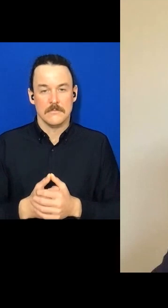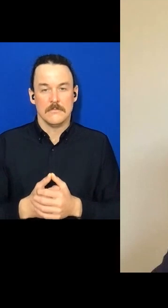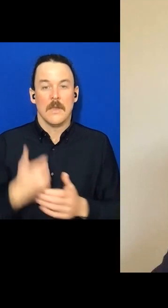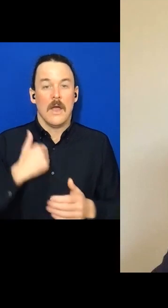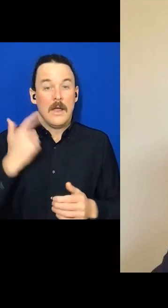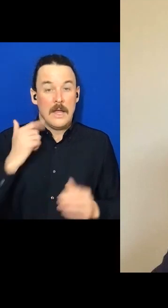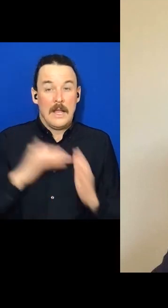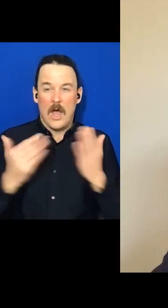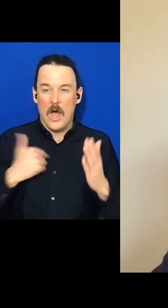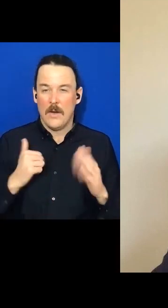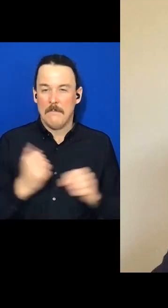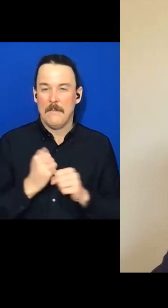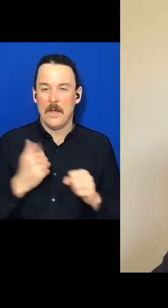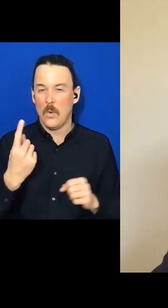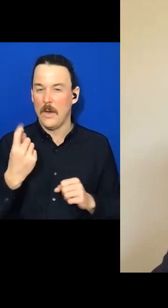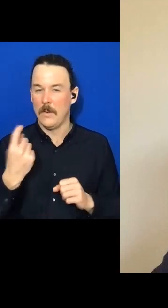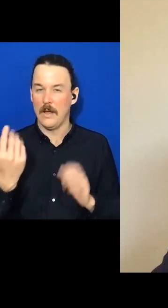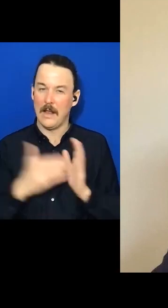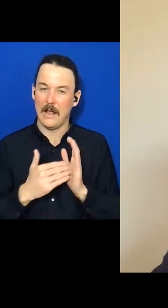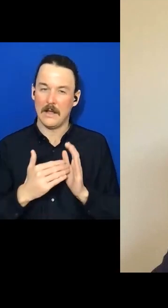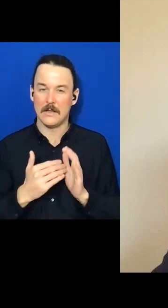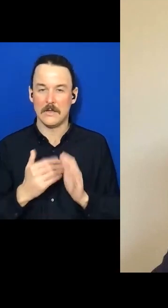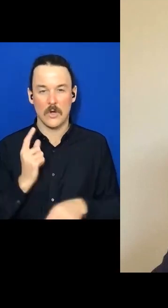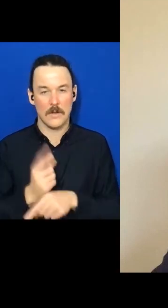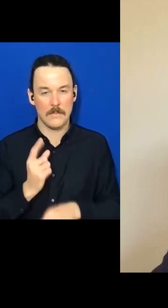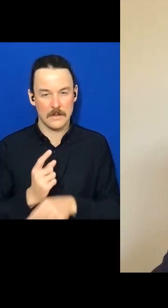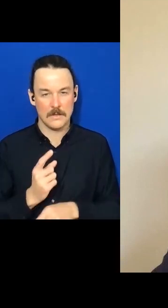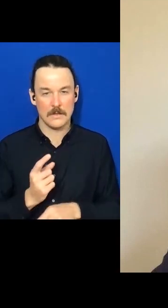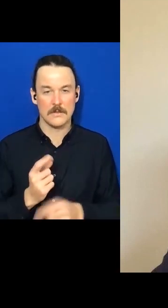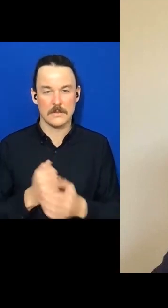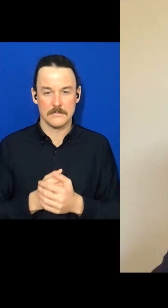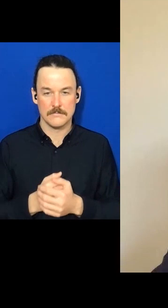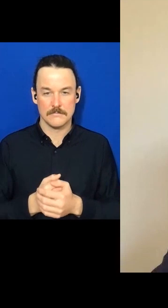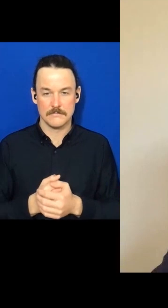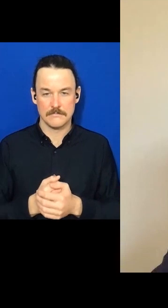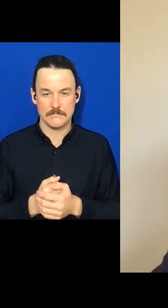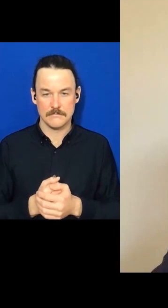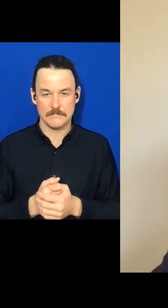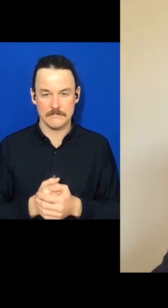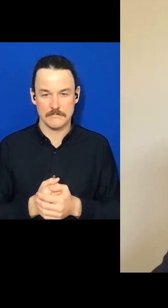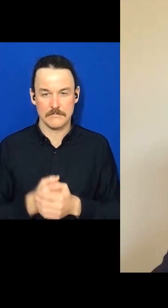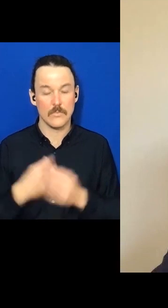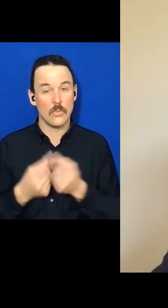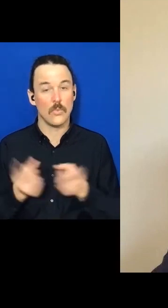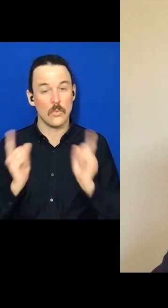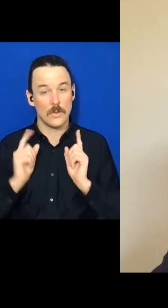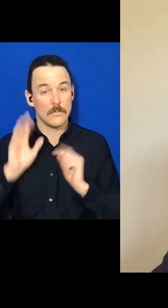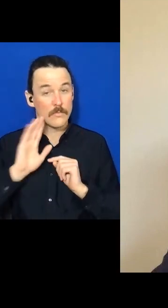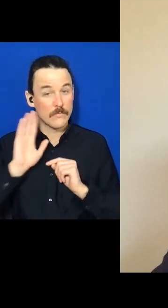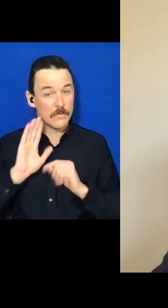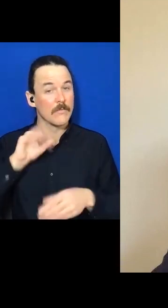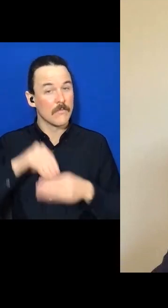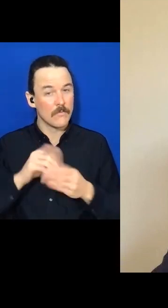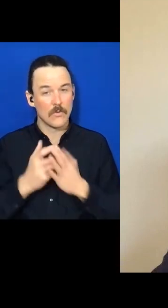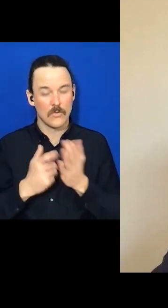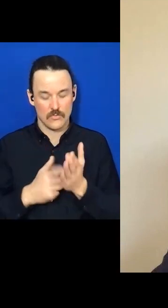with you, or a friend, a support person, then what can they contribute to help their kin